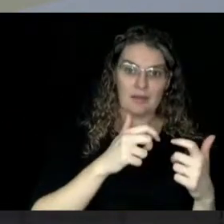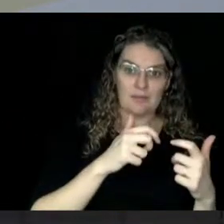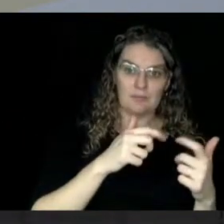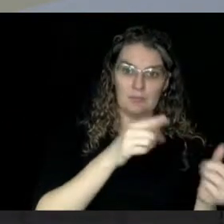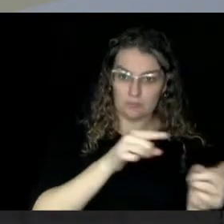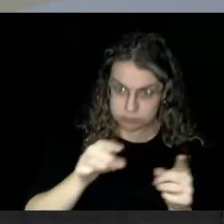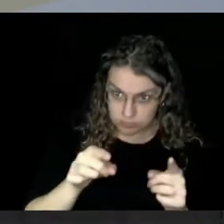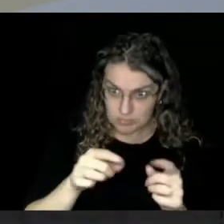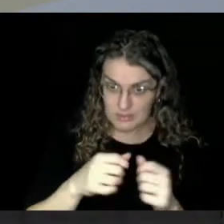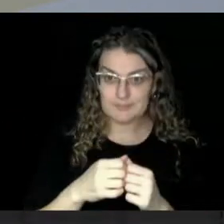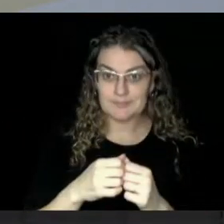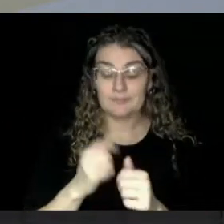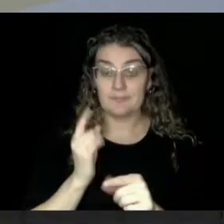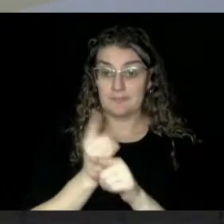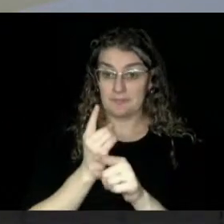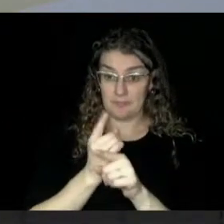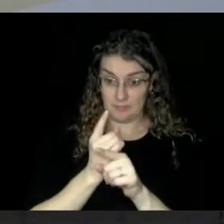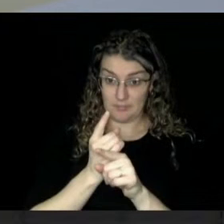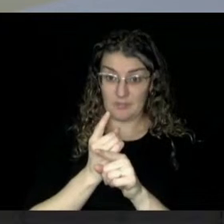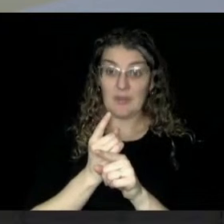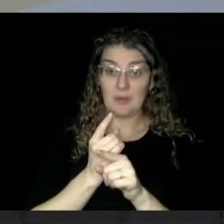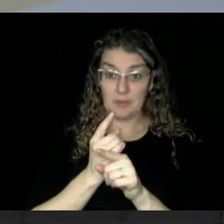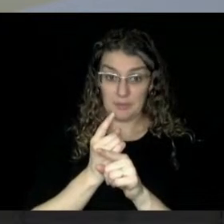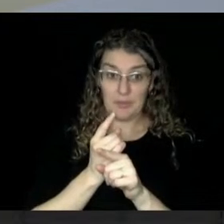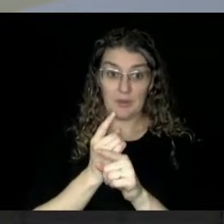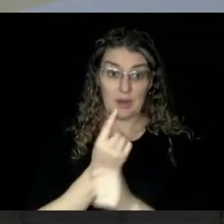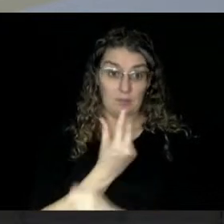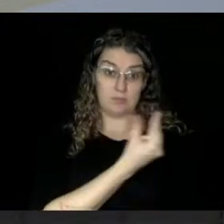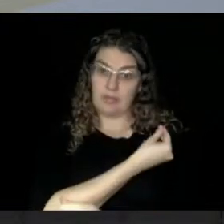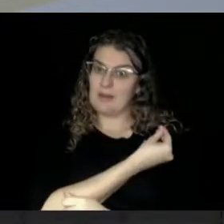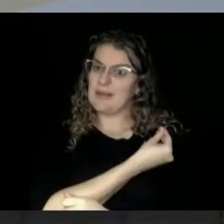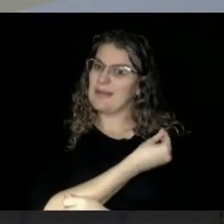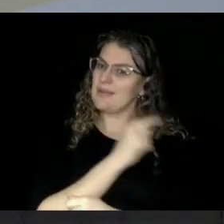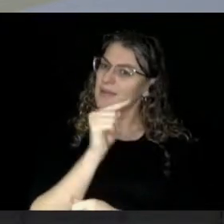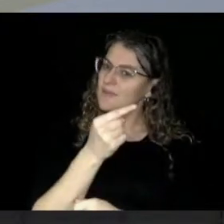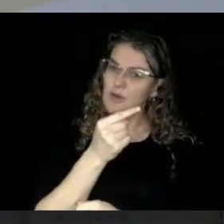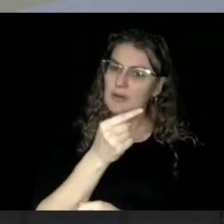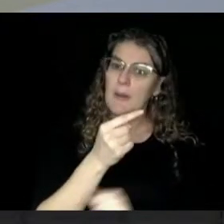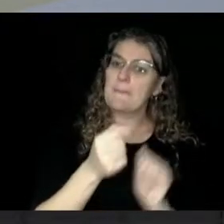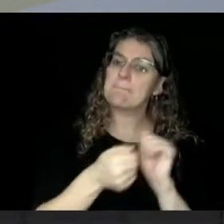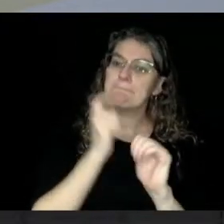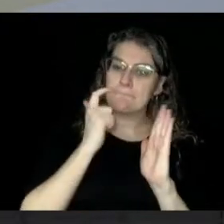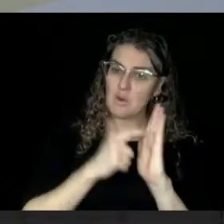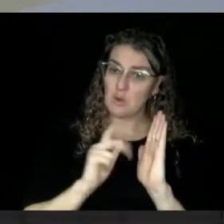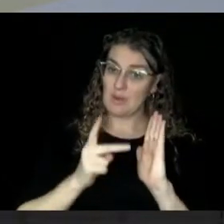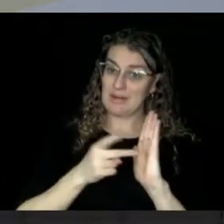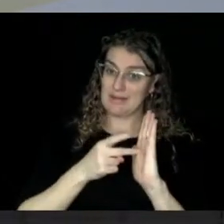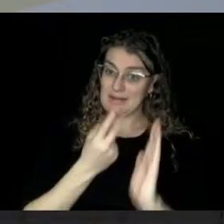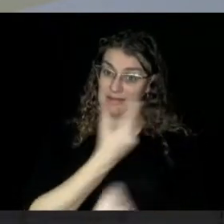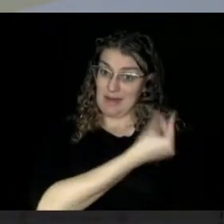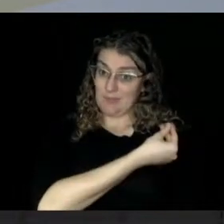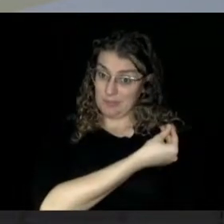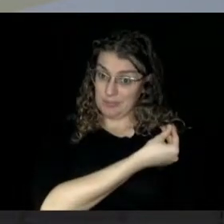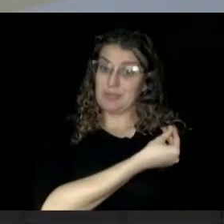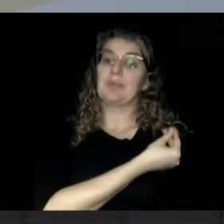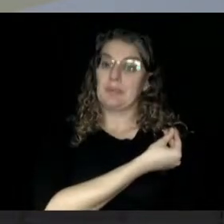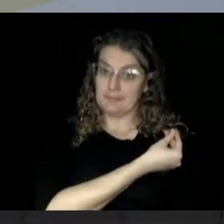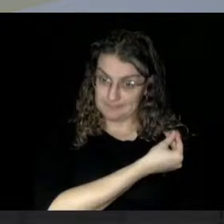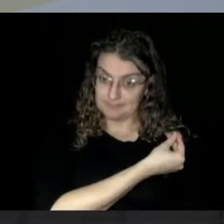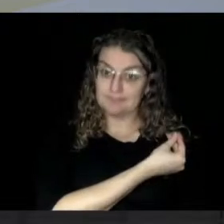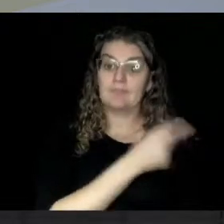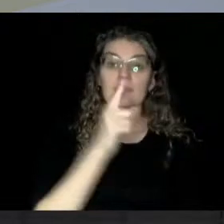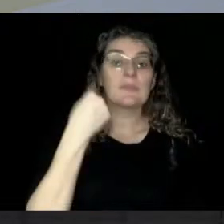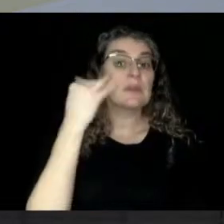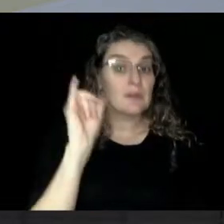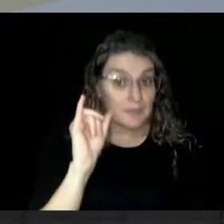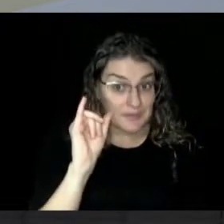the side effects of, especially after the second dose, are quite similar to actual COVID